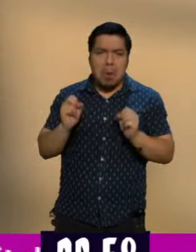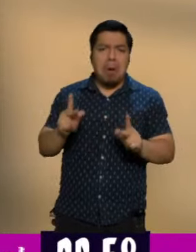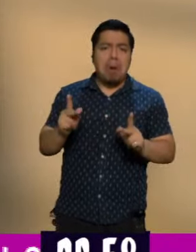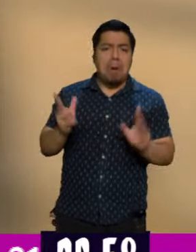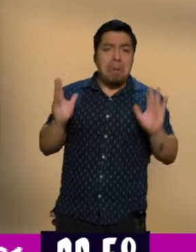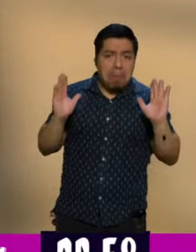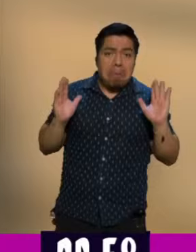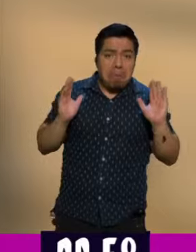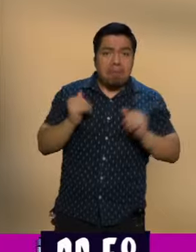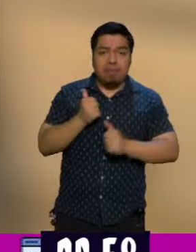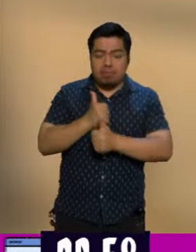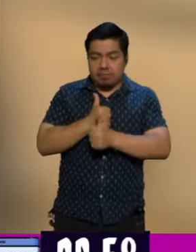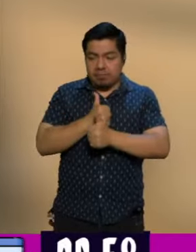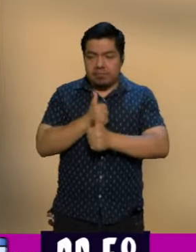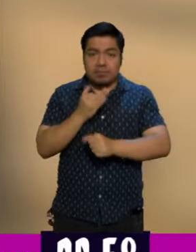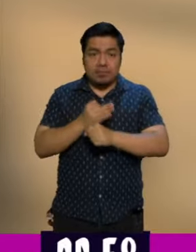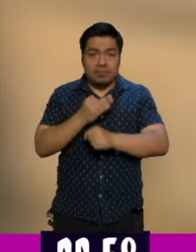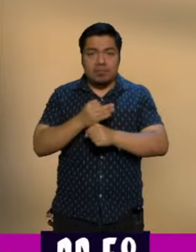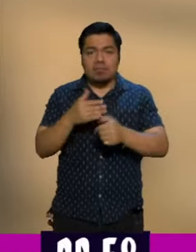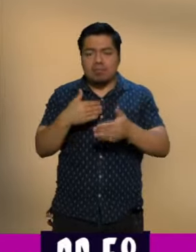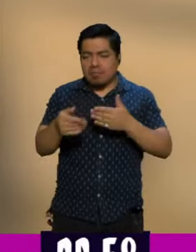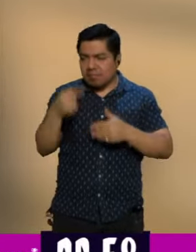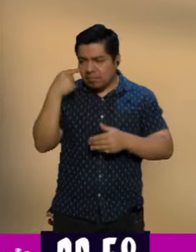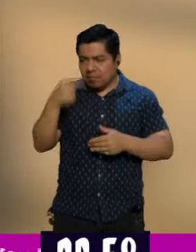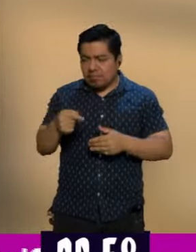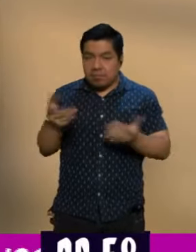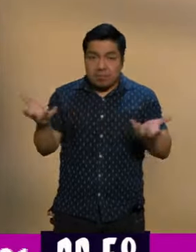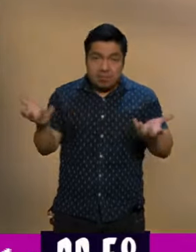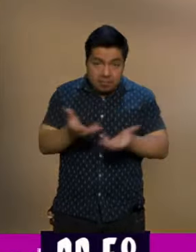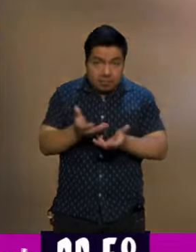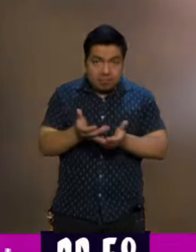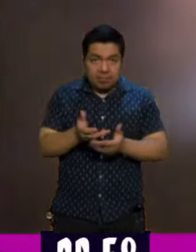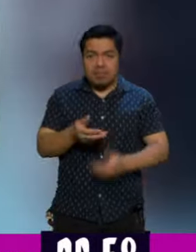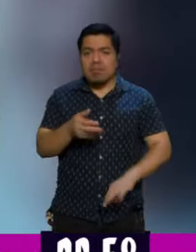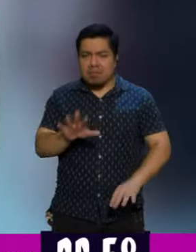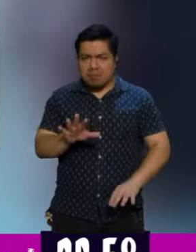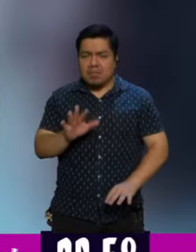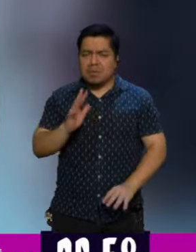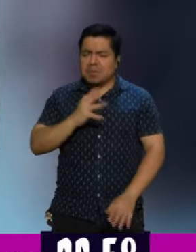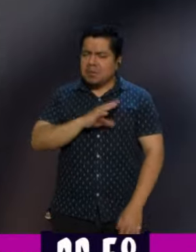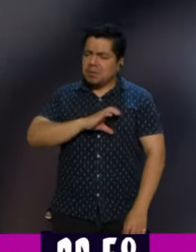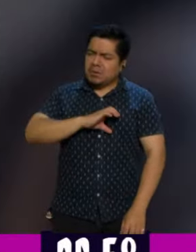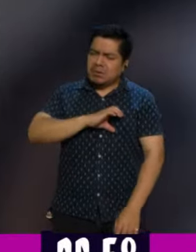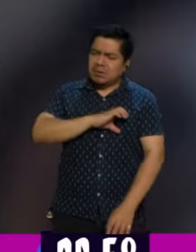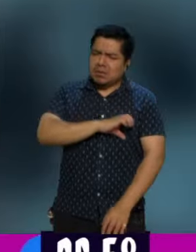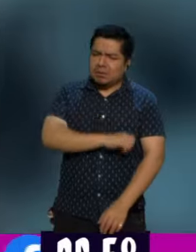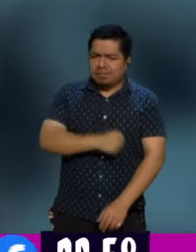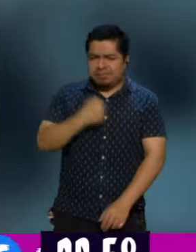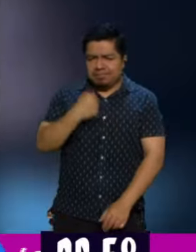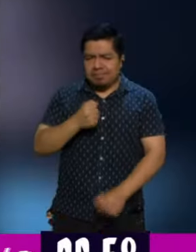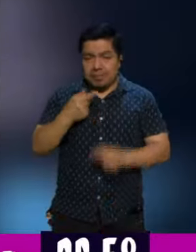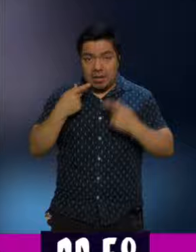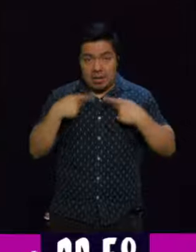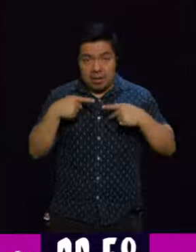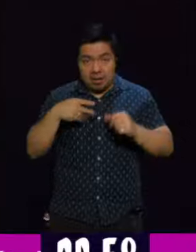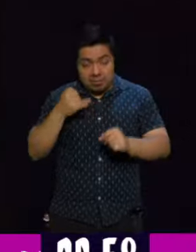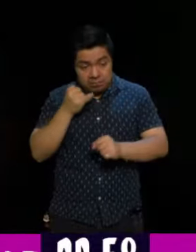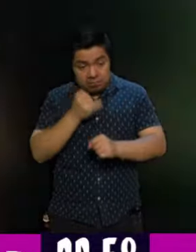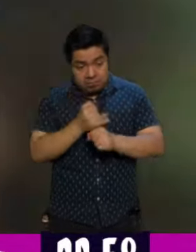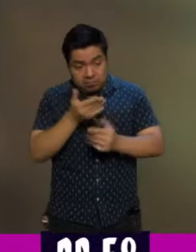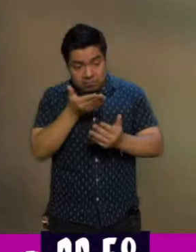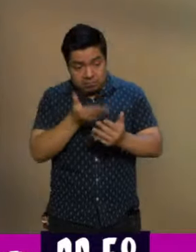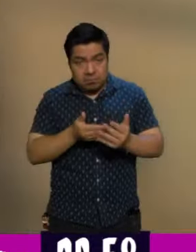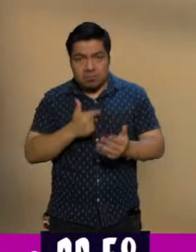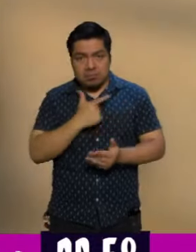to do a period piece. And then, of course, it was a fascinating character. And I thought, what